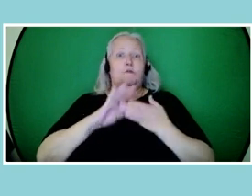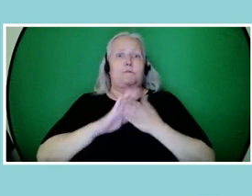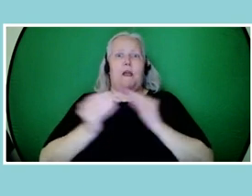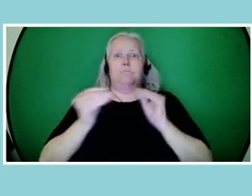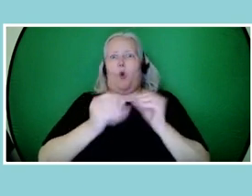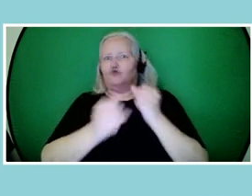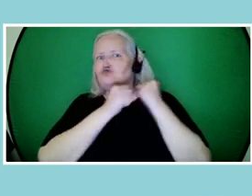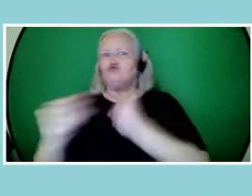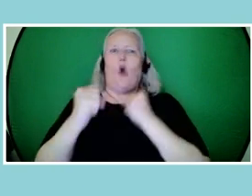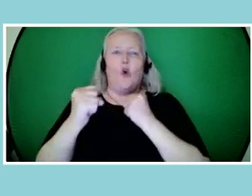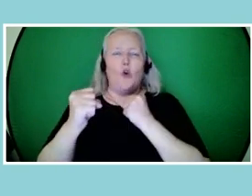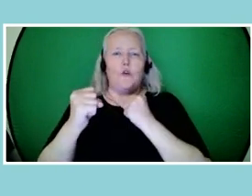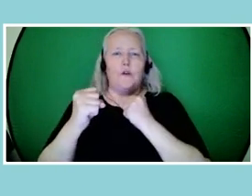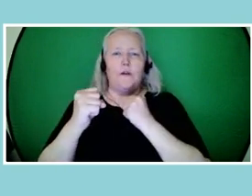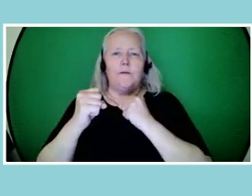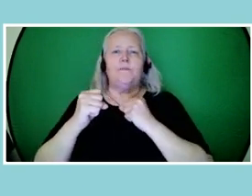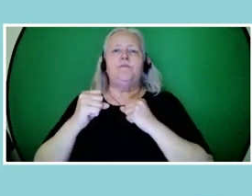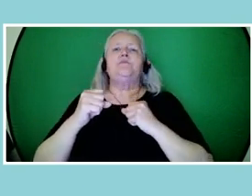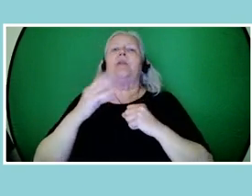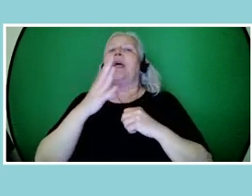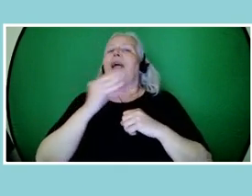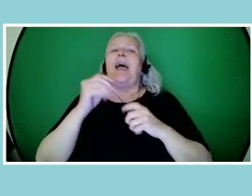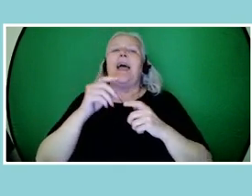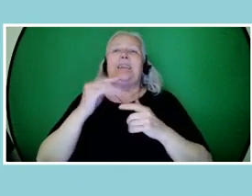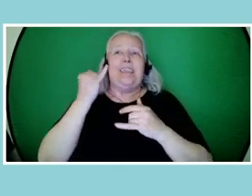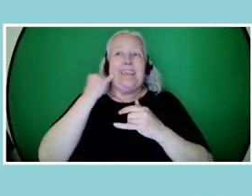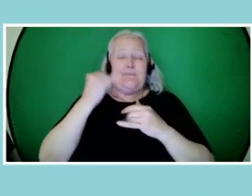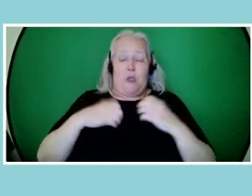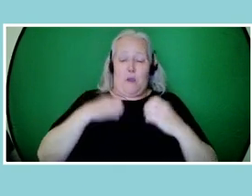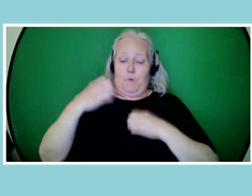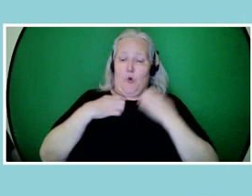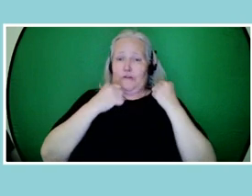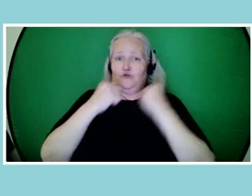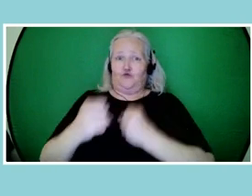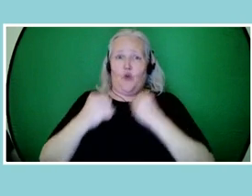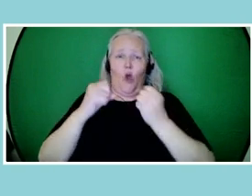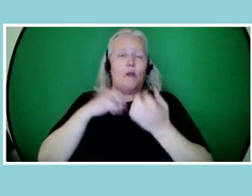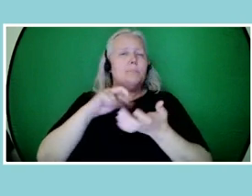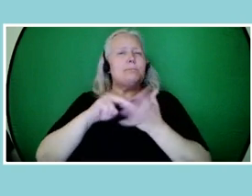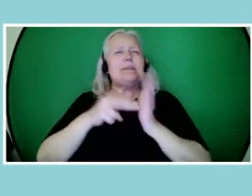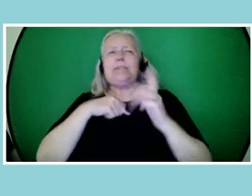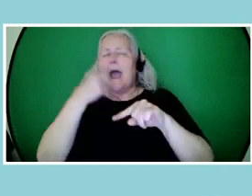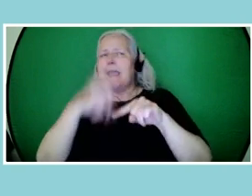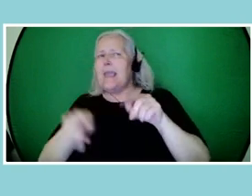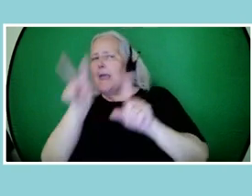we can't actually assess the situation accurately. Even in really